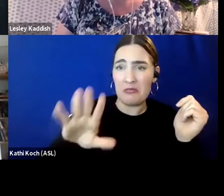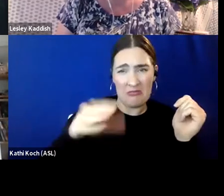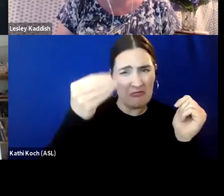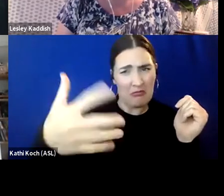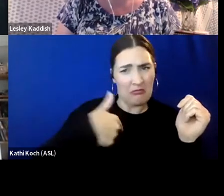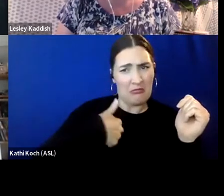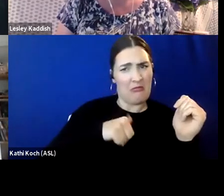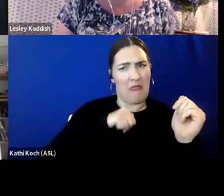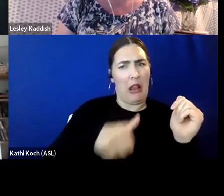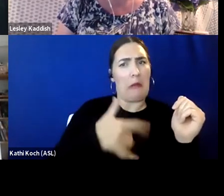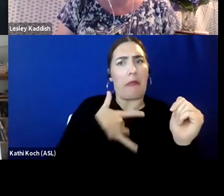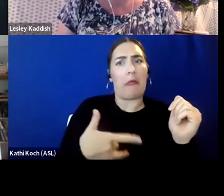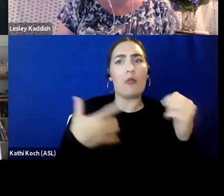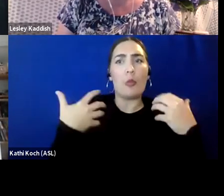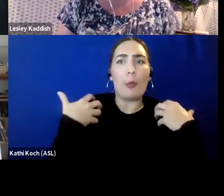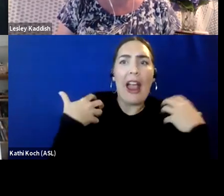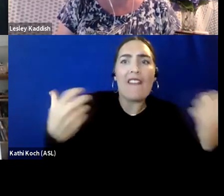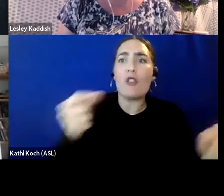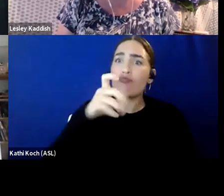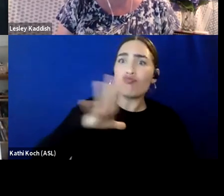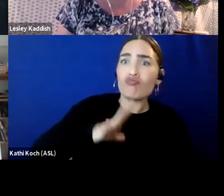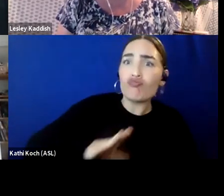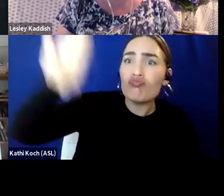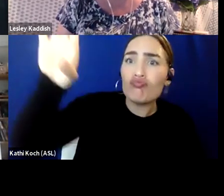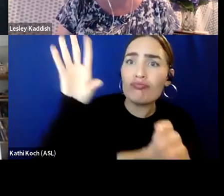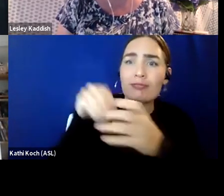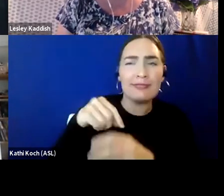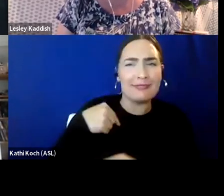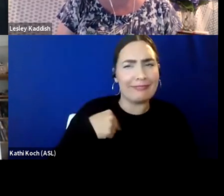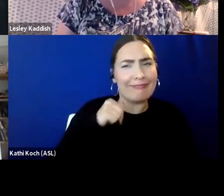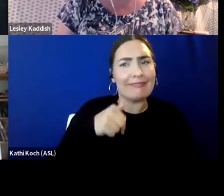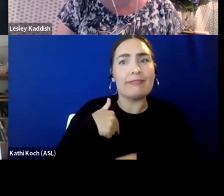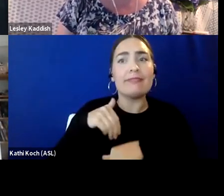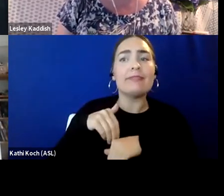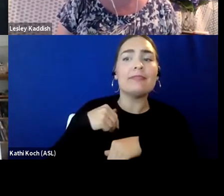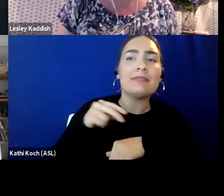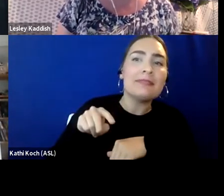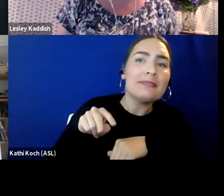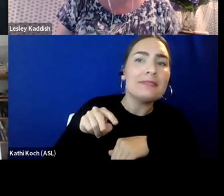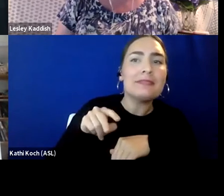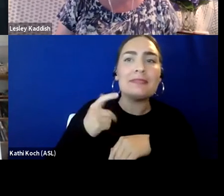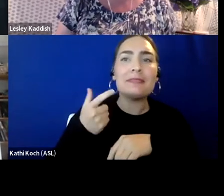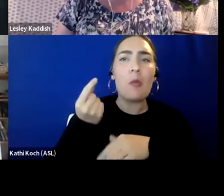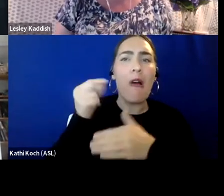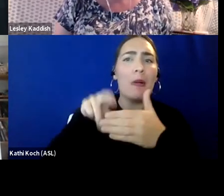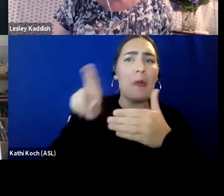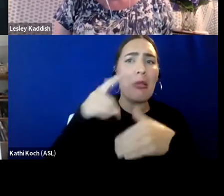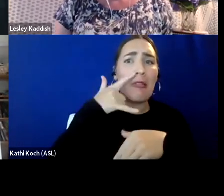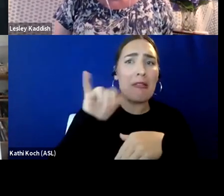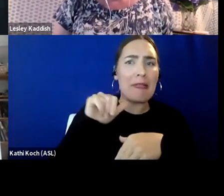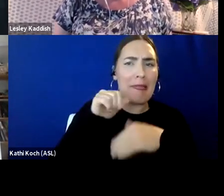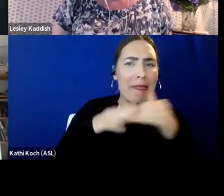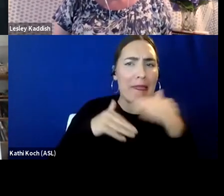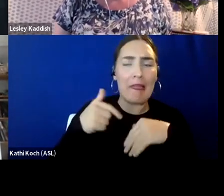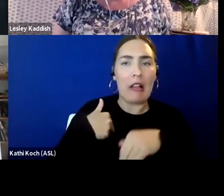not necessarily a person for whom doing something that doesn't have a sort of known outcome is comfortable.